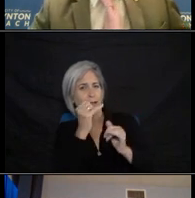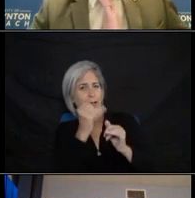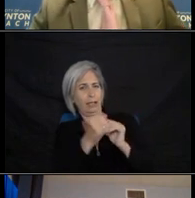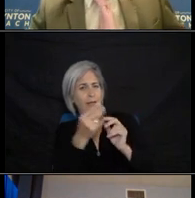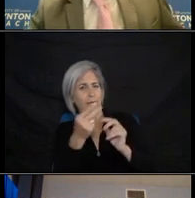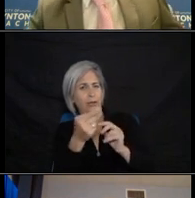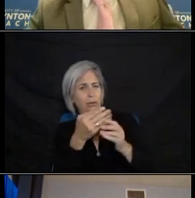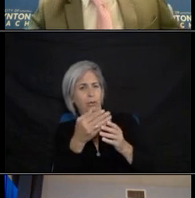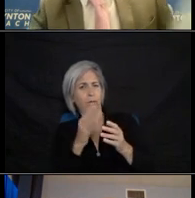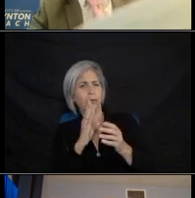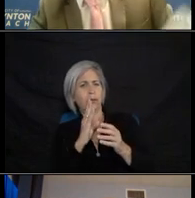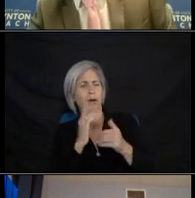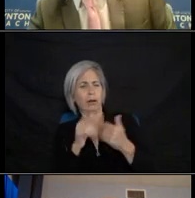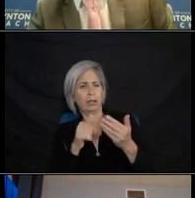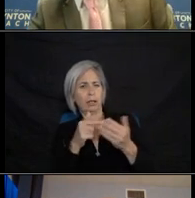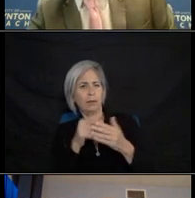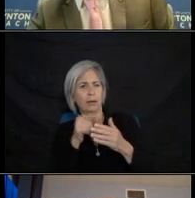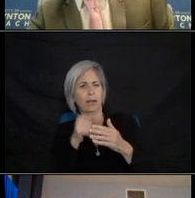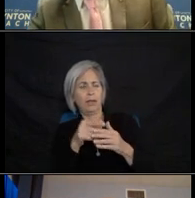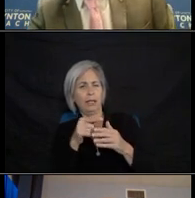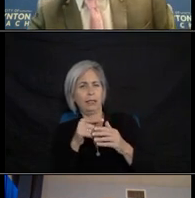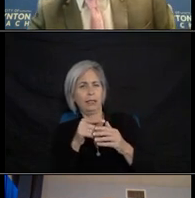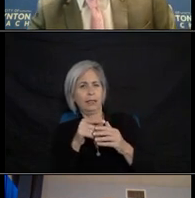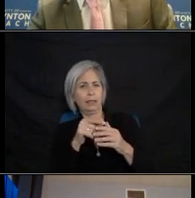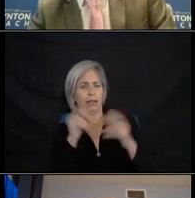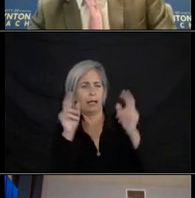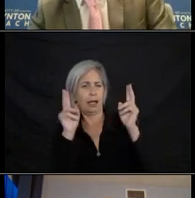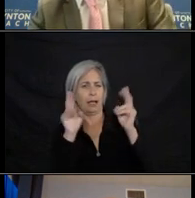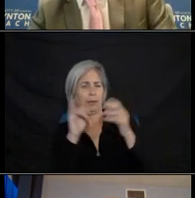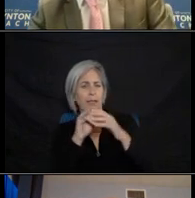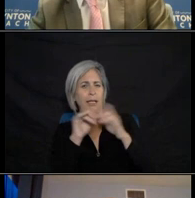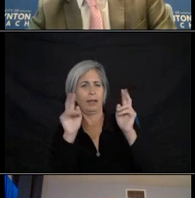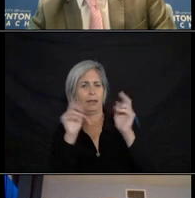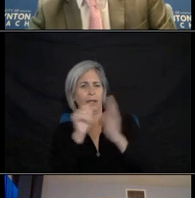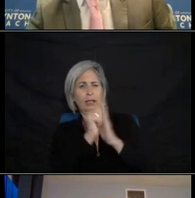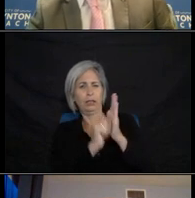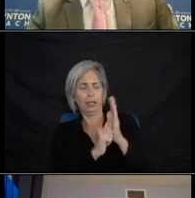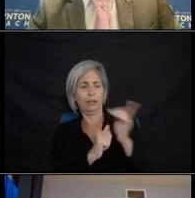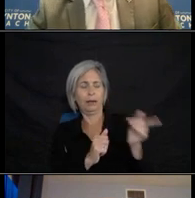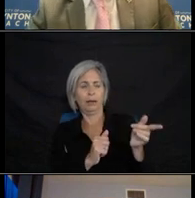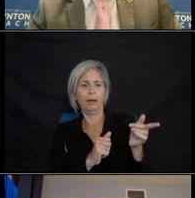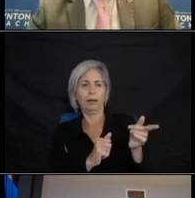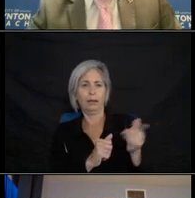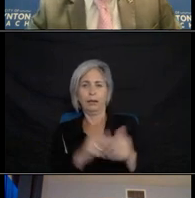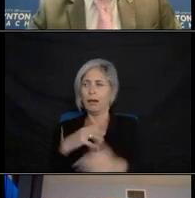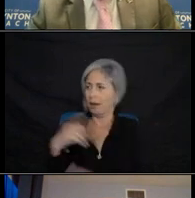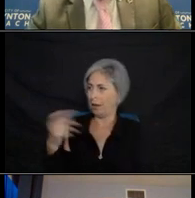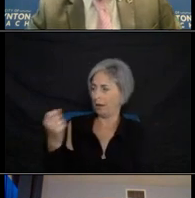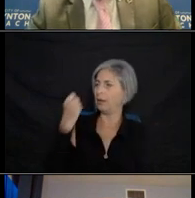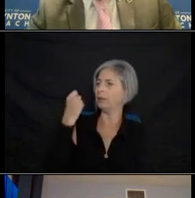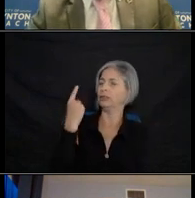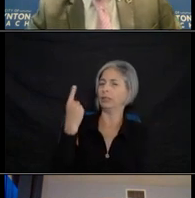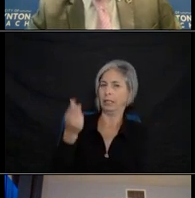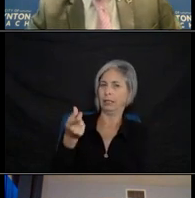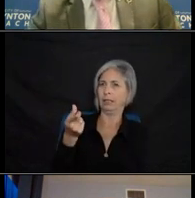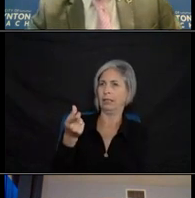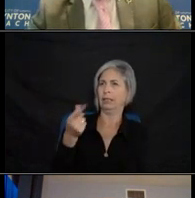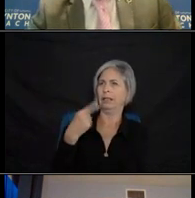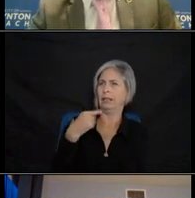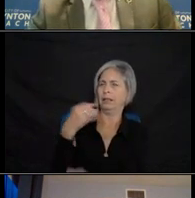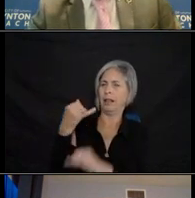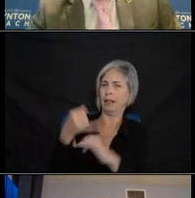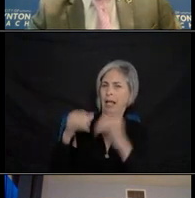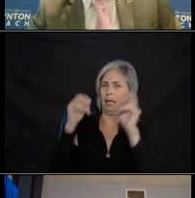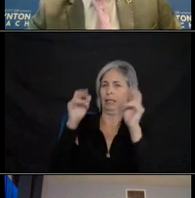speakers have all spoken on this particular item that's on the agenda. I understand it's literally the last